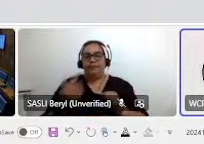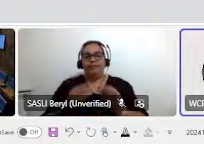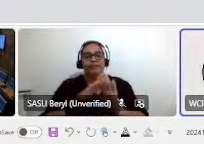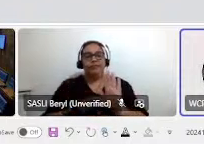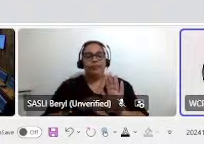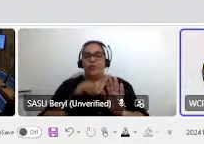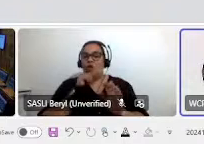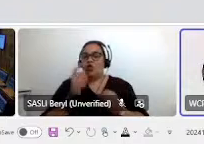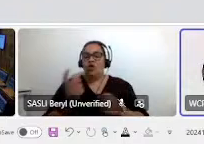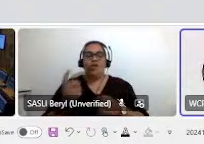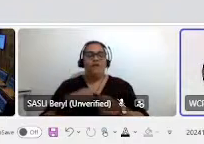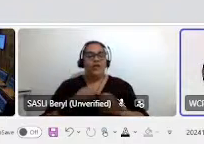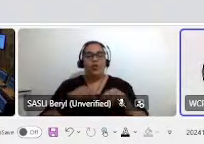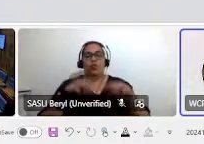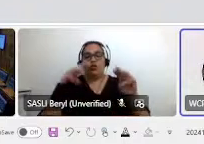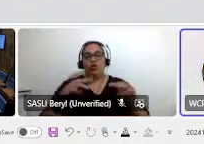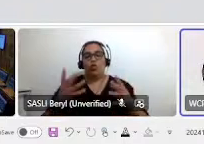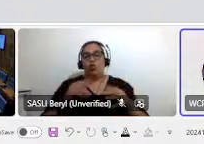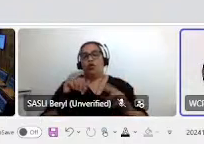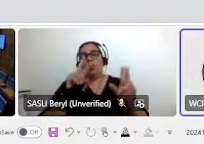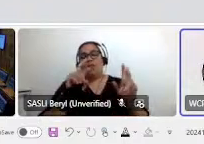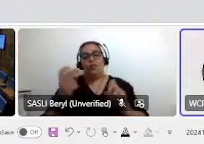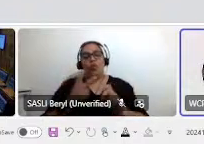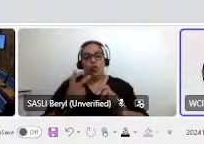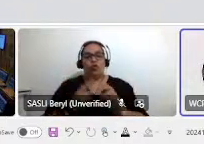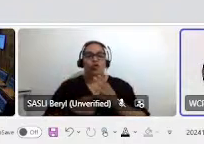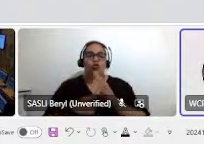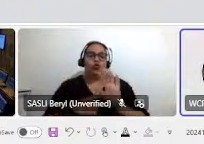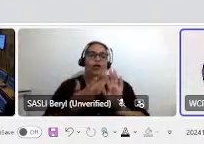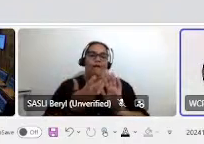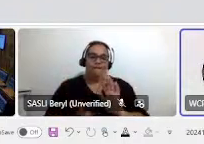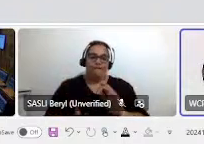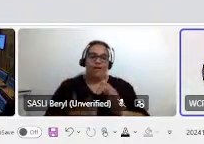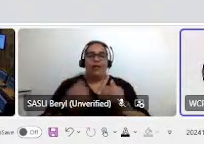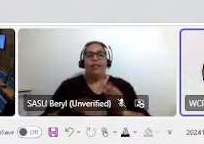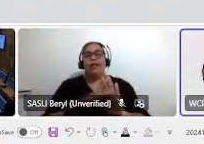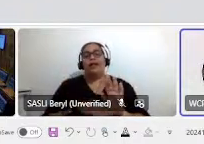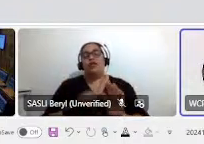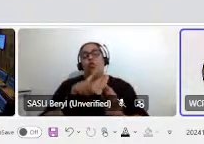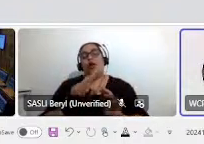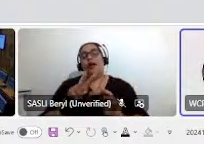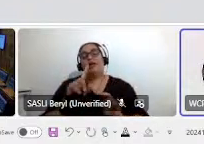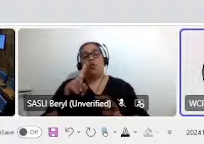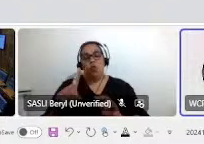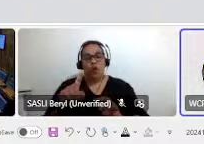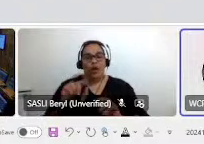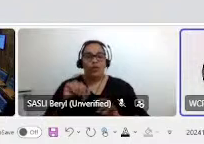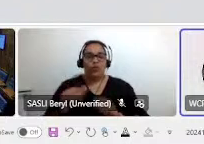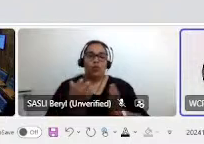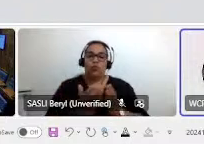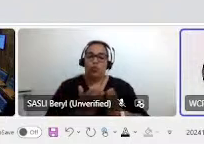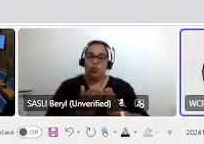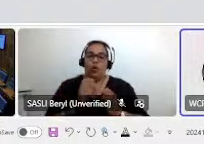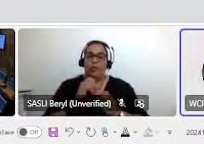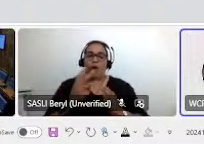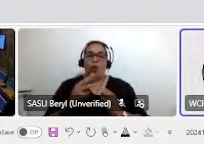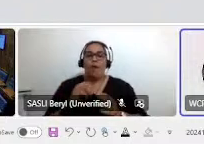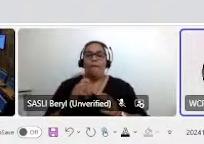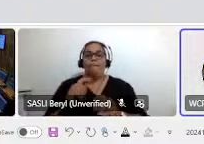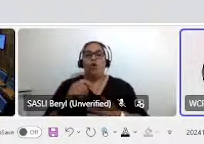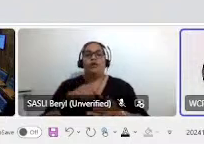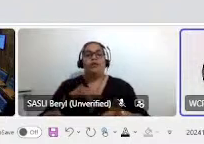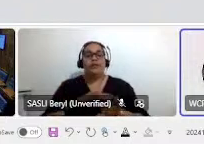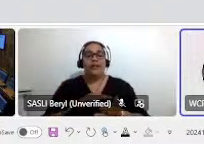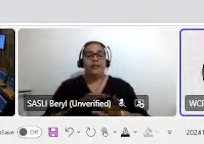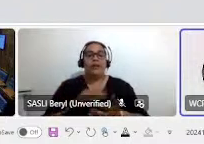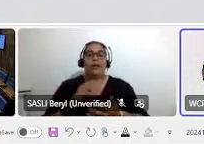of non-affiliated museums where the key themes are also reflected. A list of the 181 schools where the mod centers are